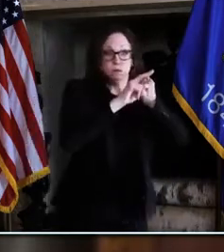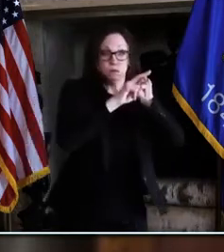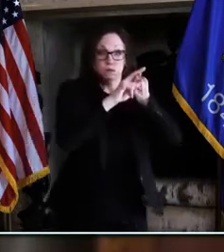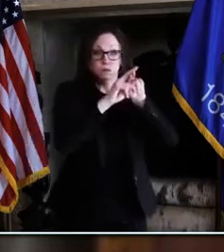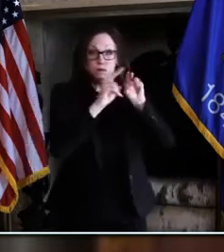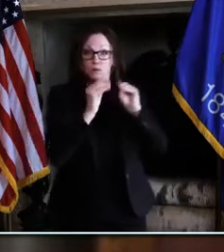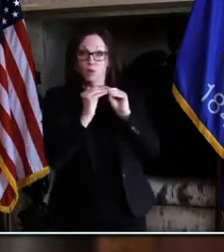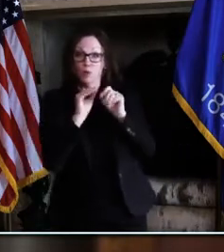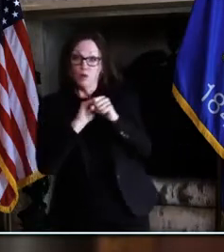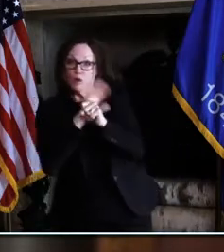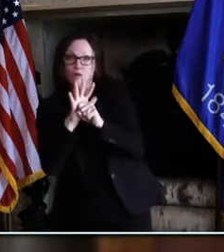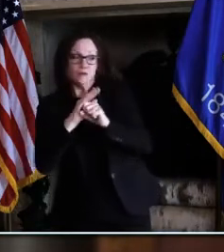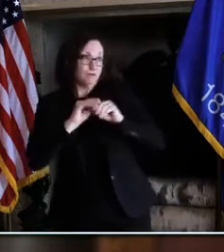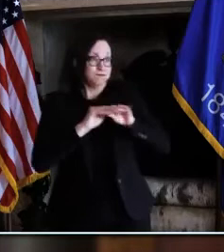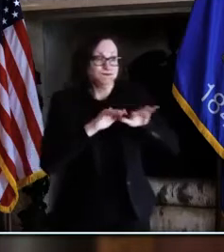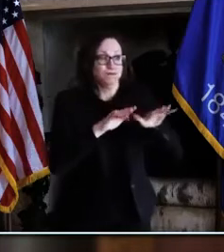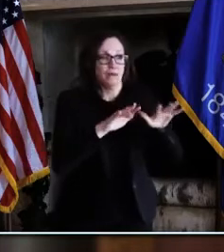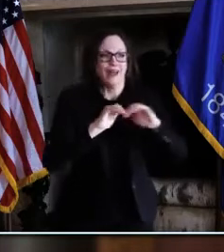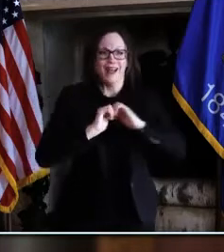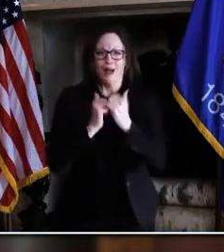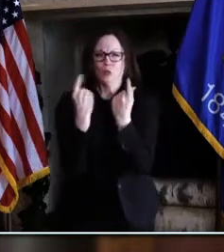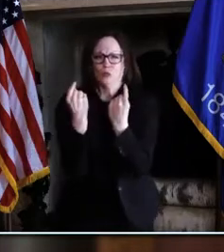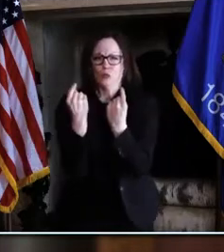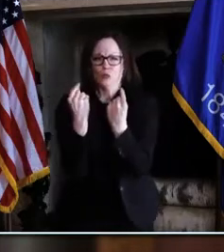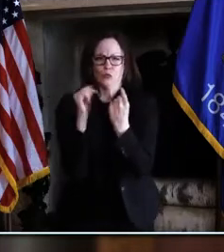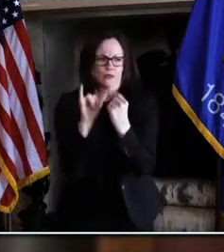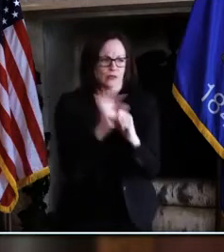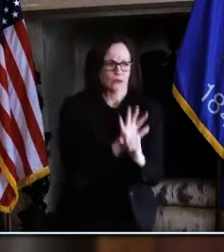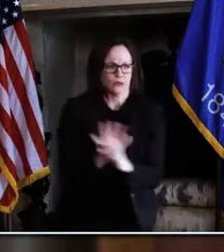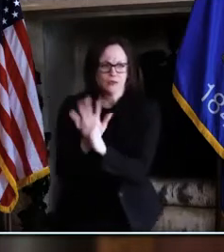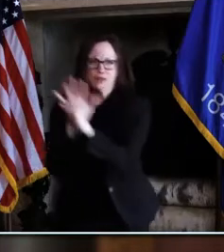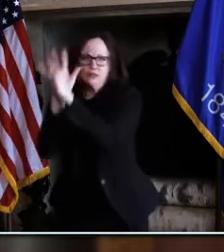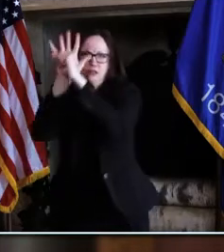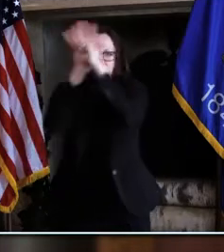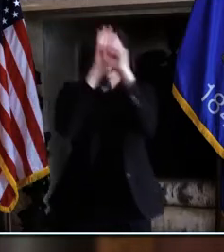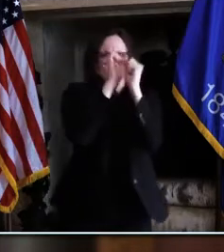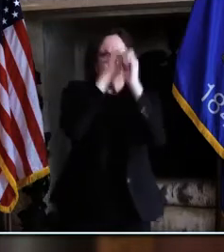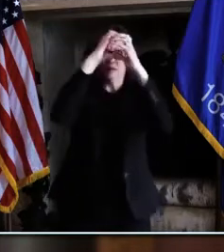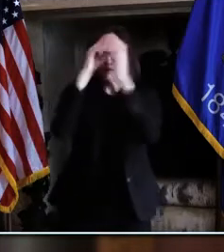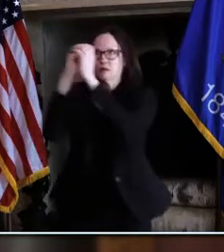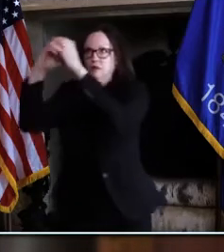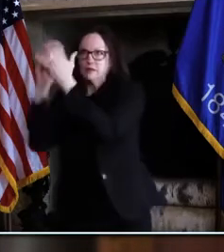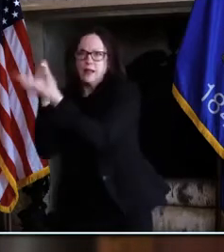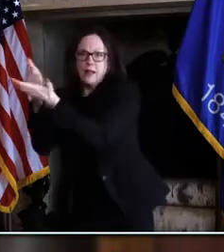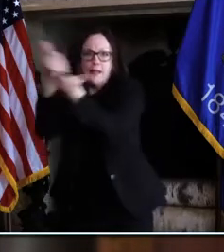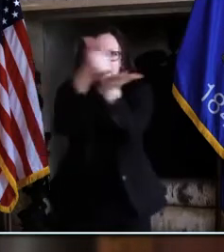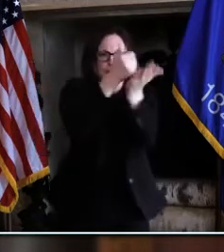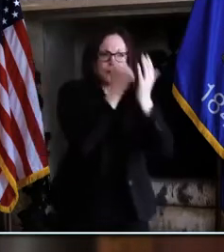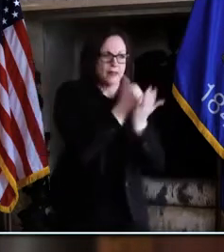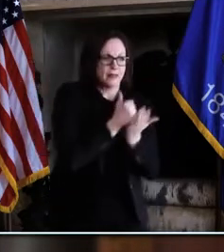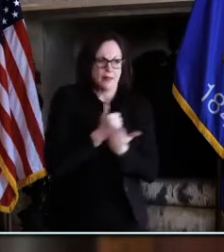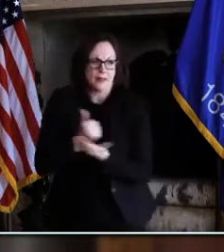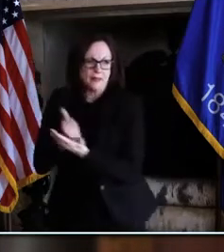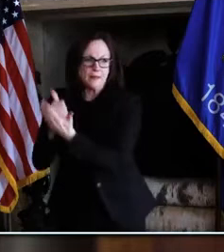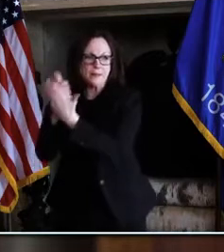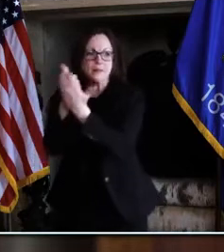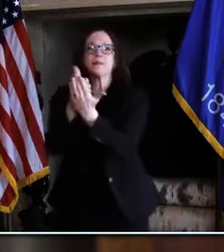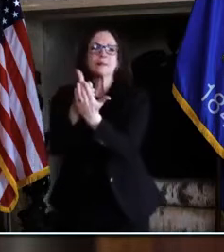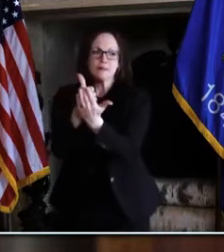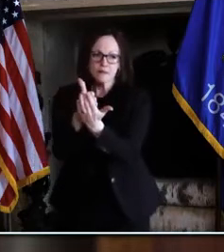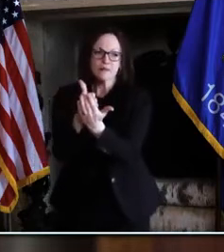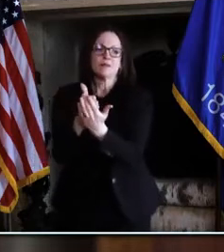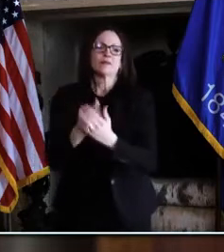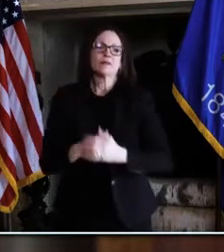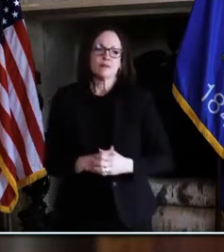isolation facilities, and finally, as you heard from the governor, childcare for healthcare workers. The Department of Health Services, doctors,